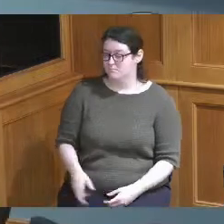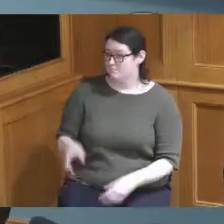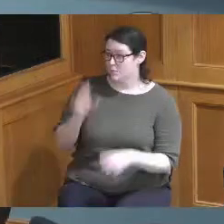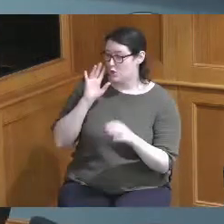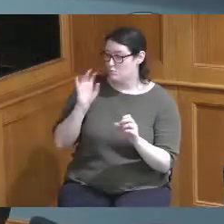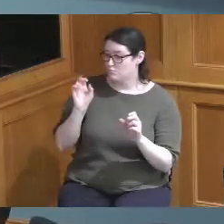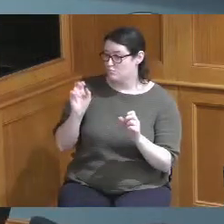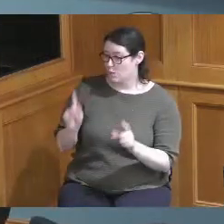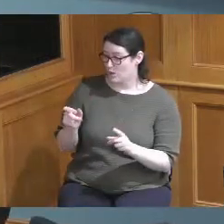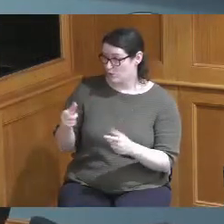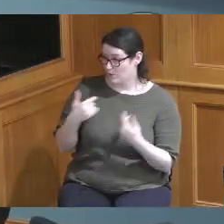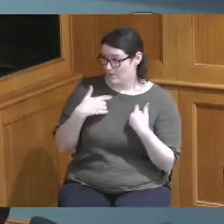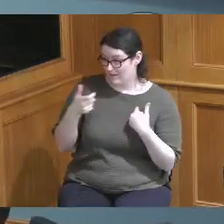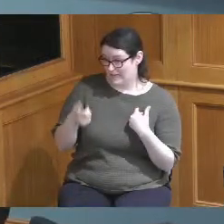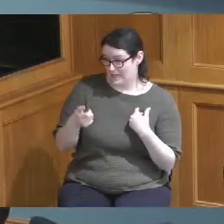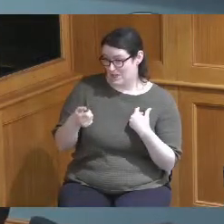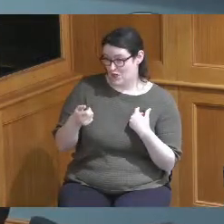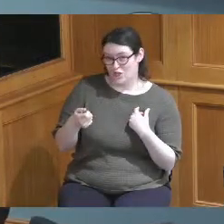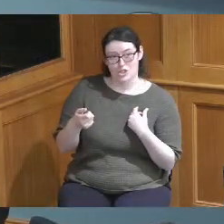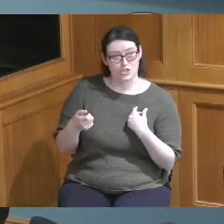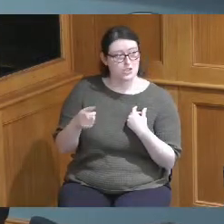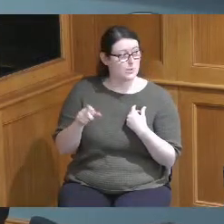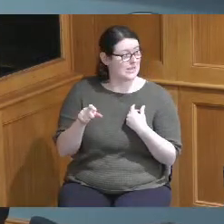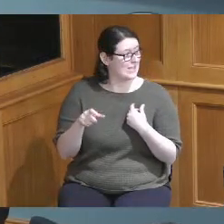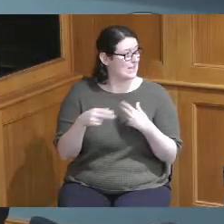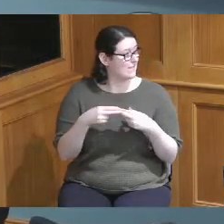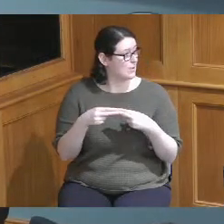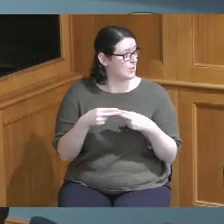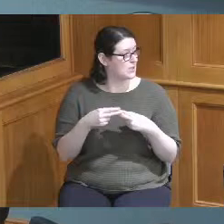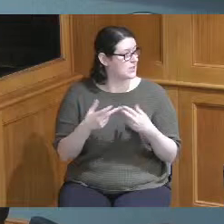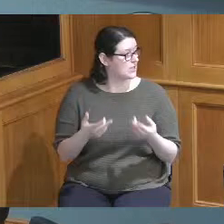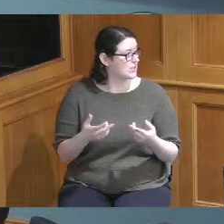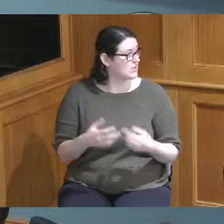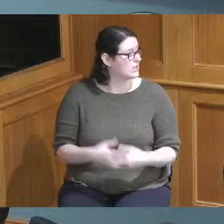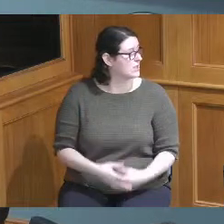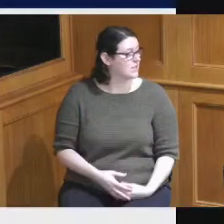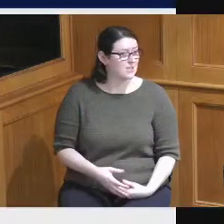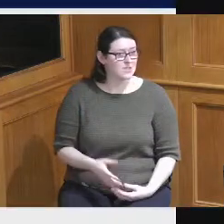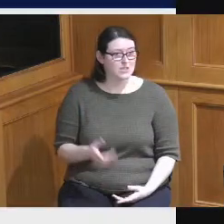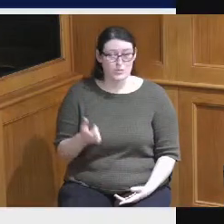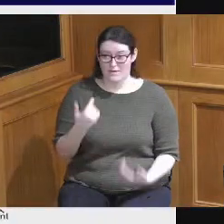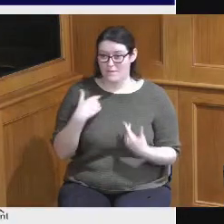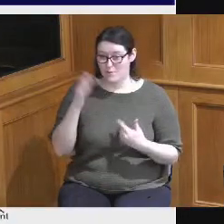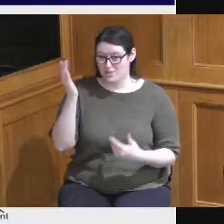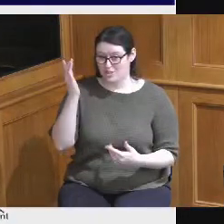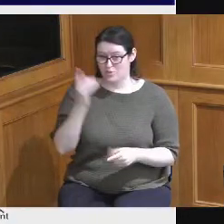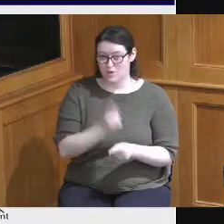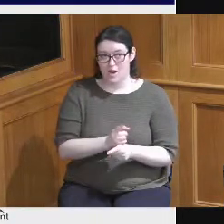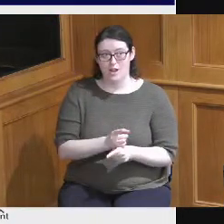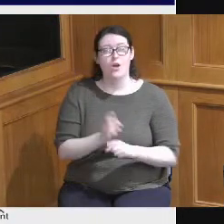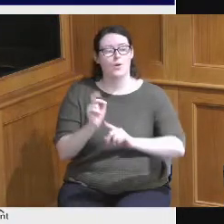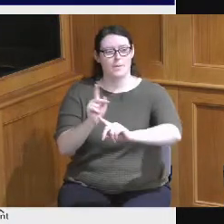Okay, you got a clicker over there? Do we need it? You got a presentation? Okay.